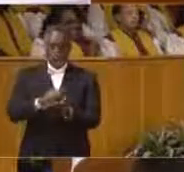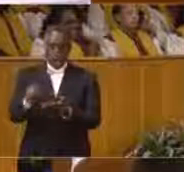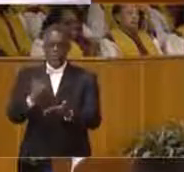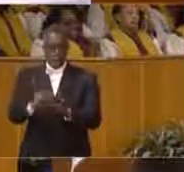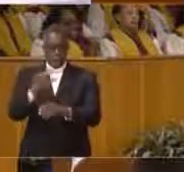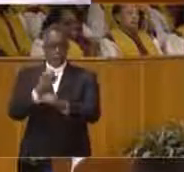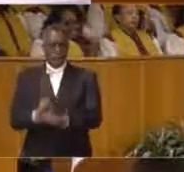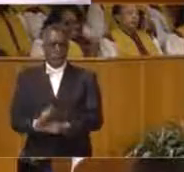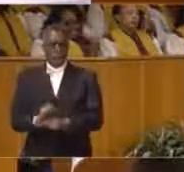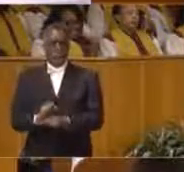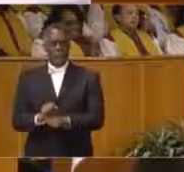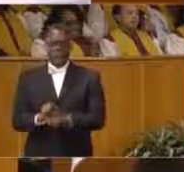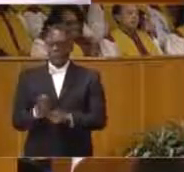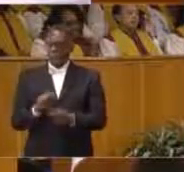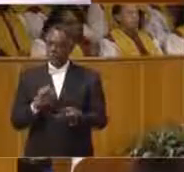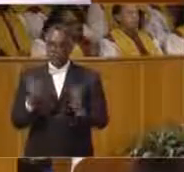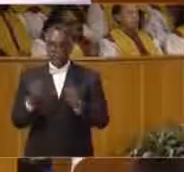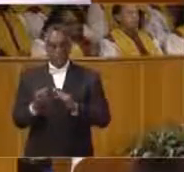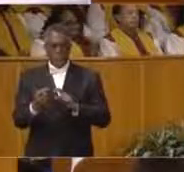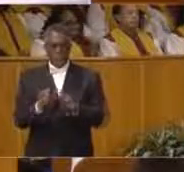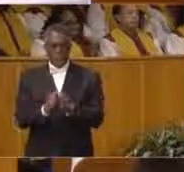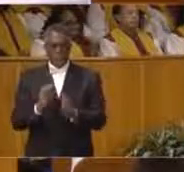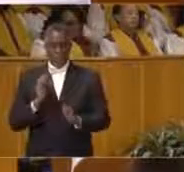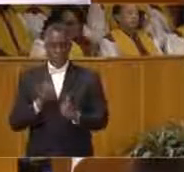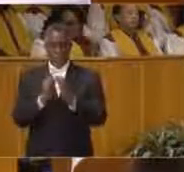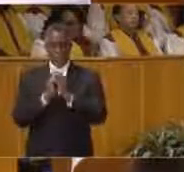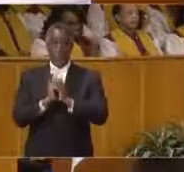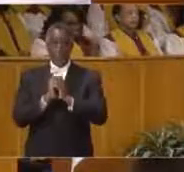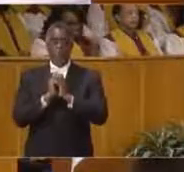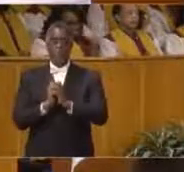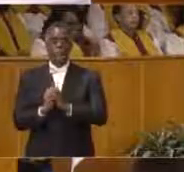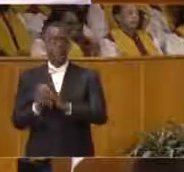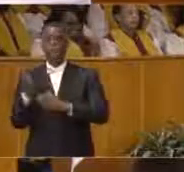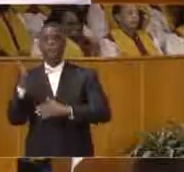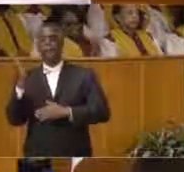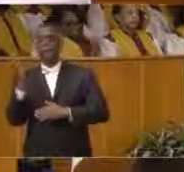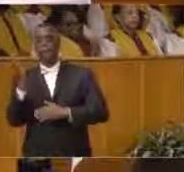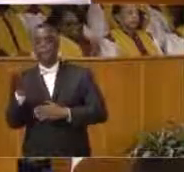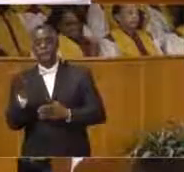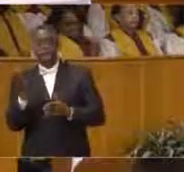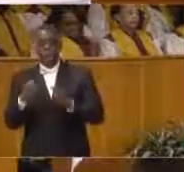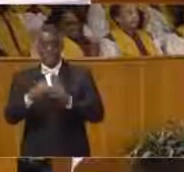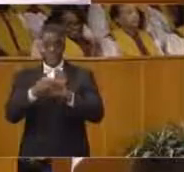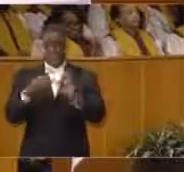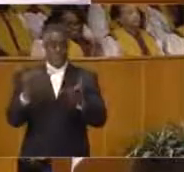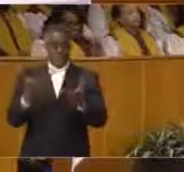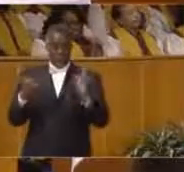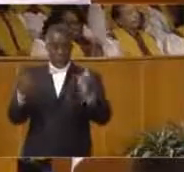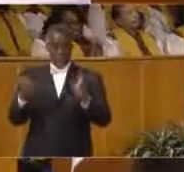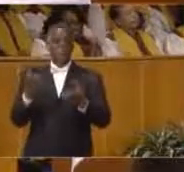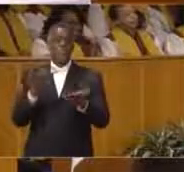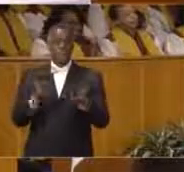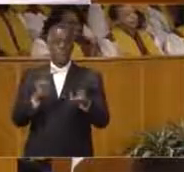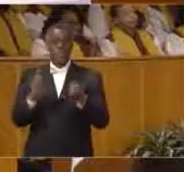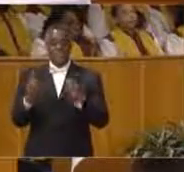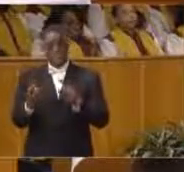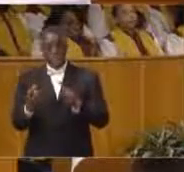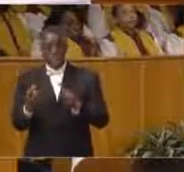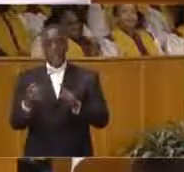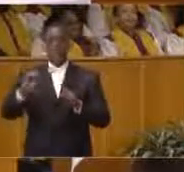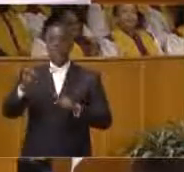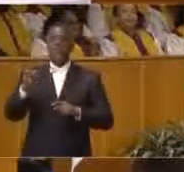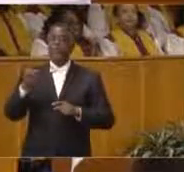There's very little that changed in our worship. The sermon title may change. The choir that sang may be